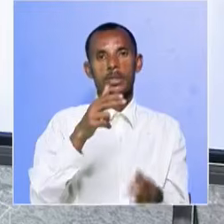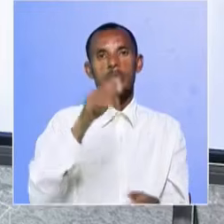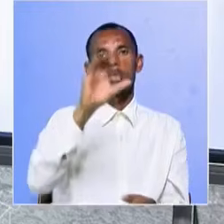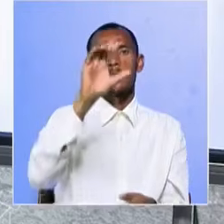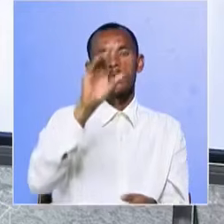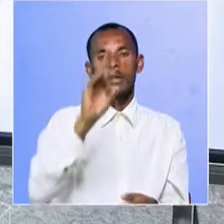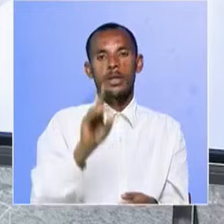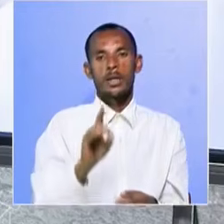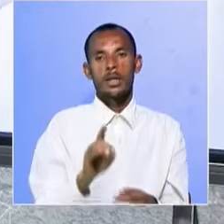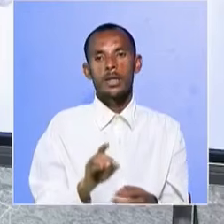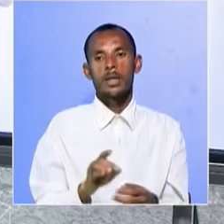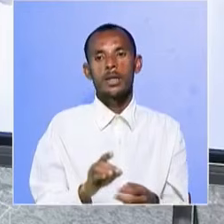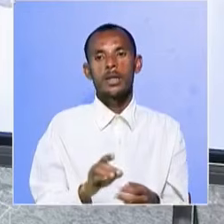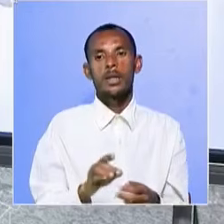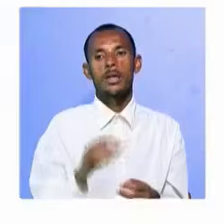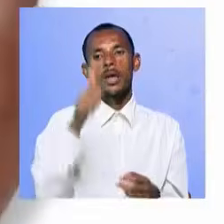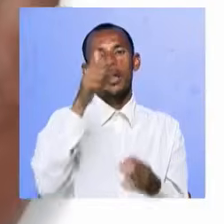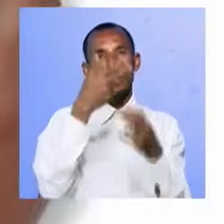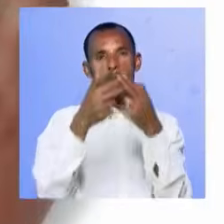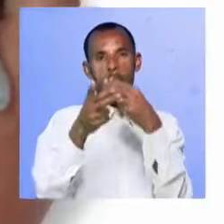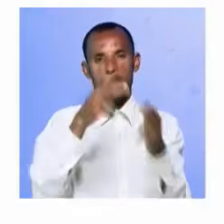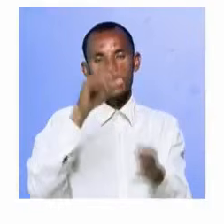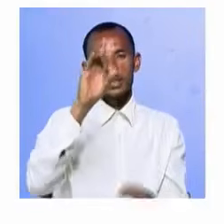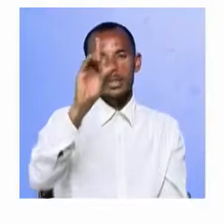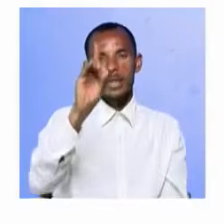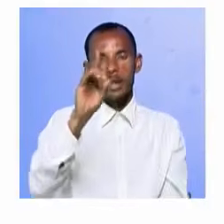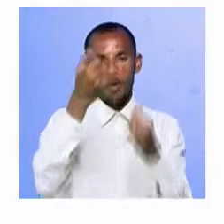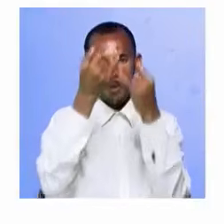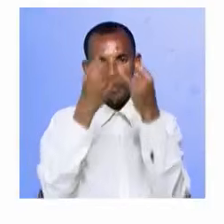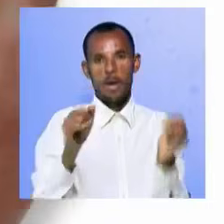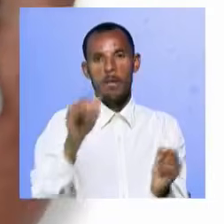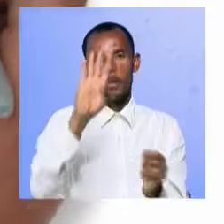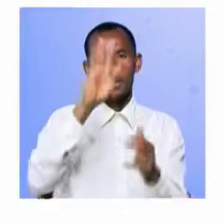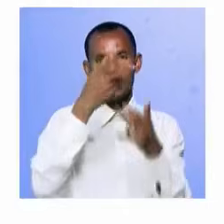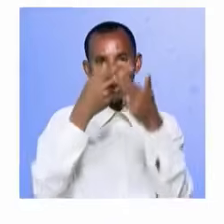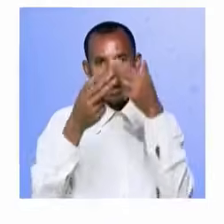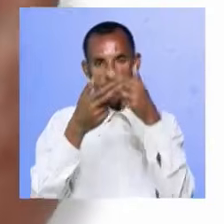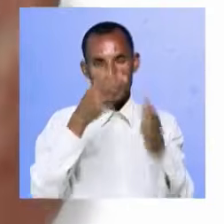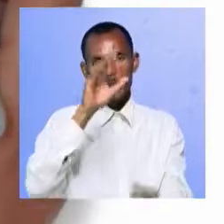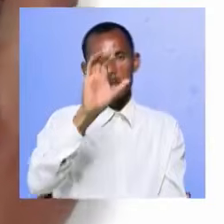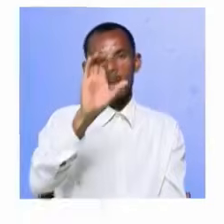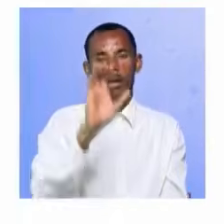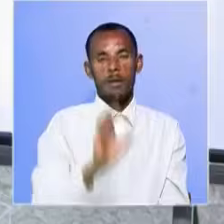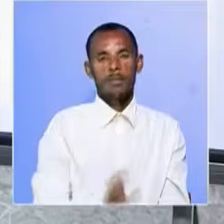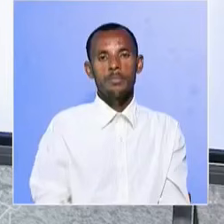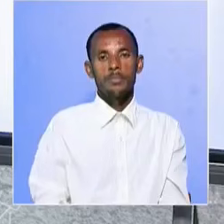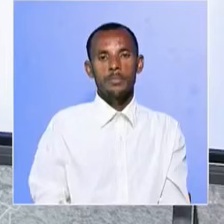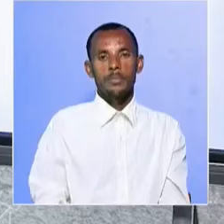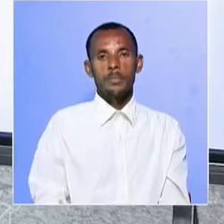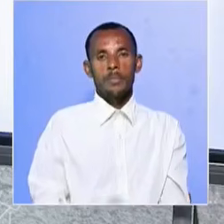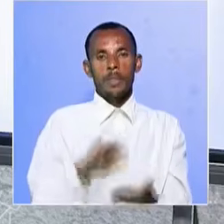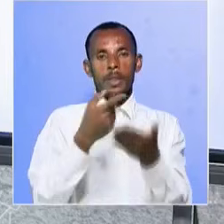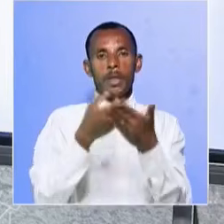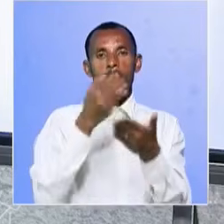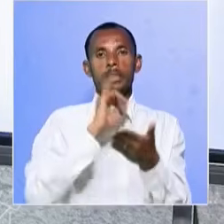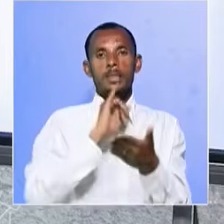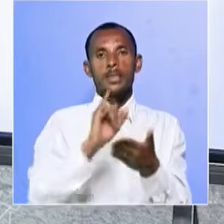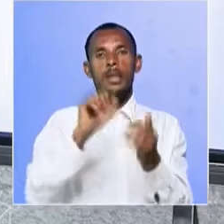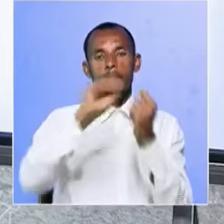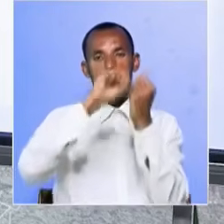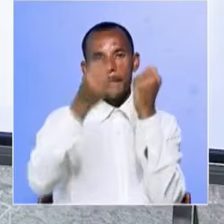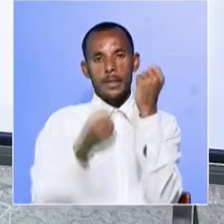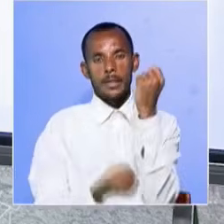C is A times D over B times C. Okay, so this is the